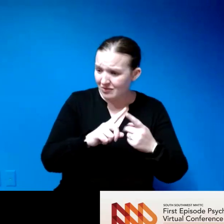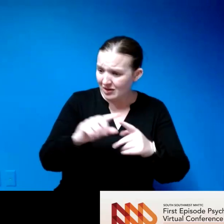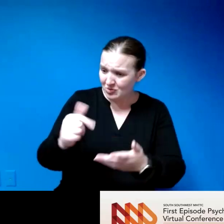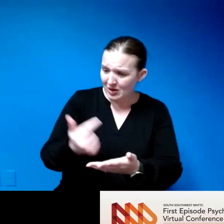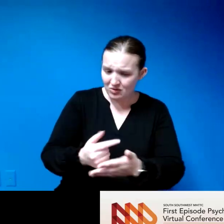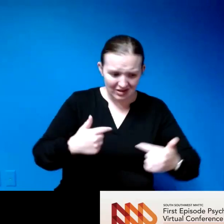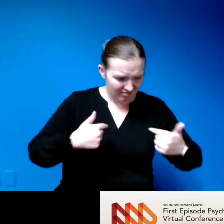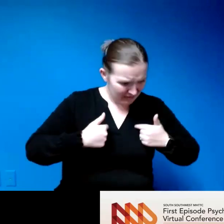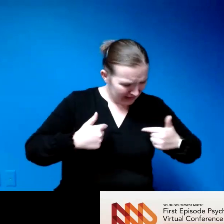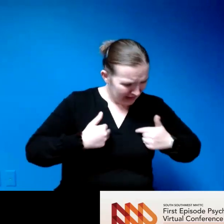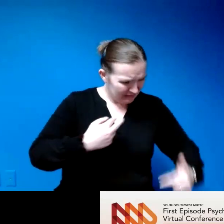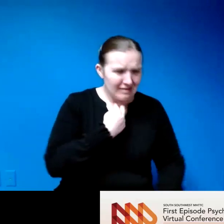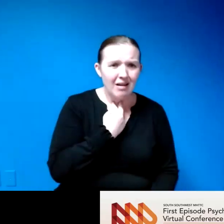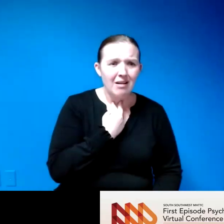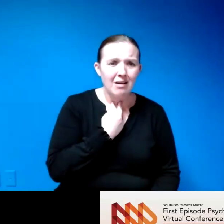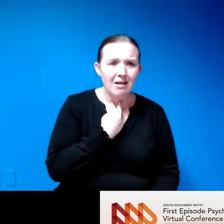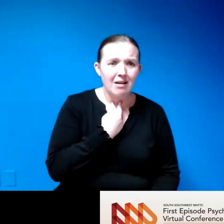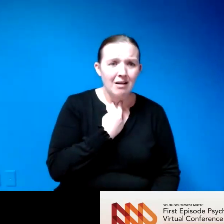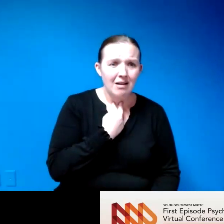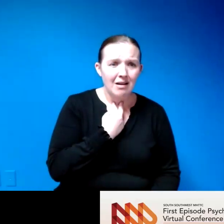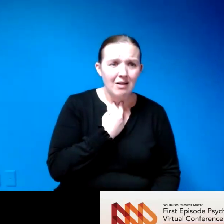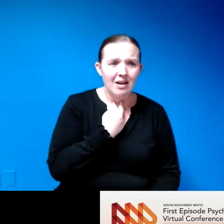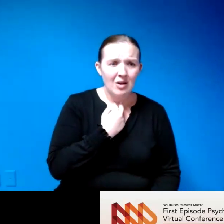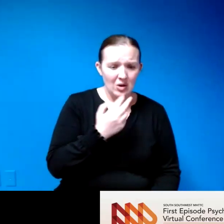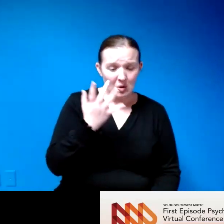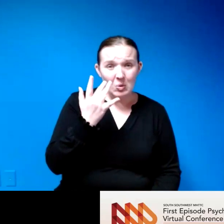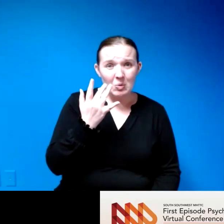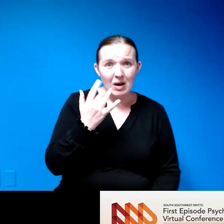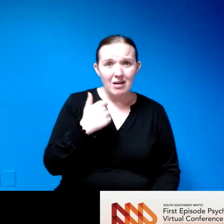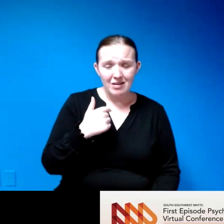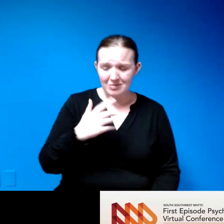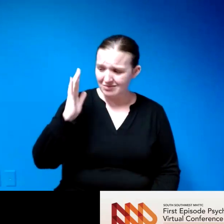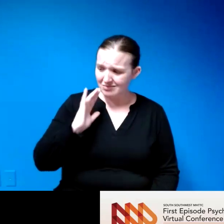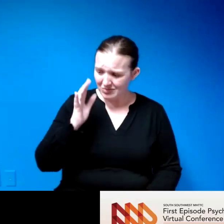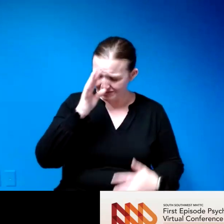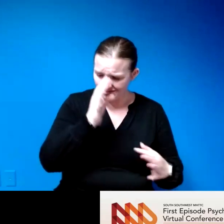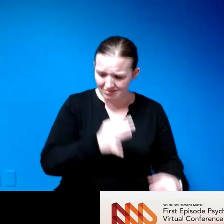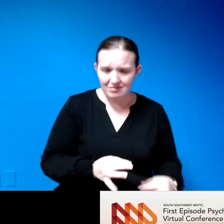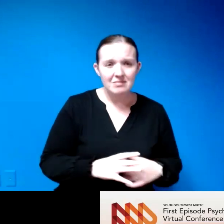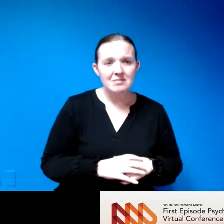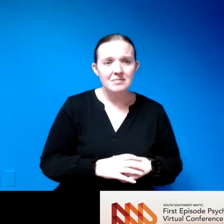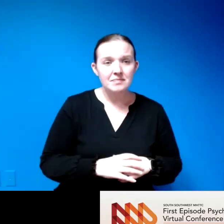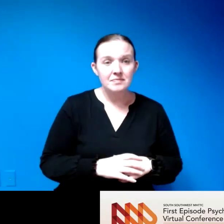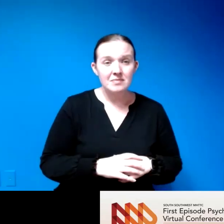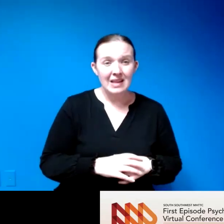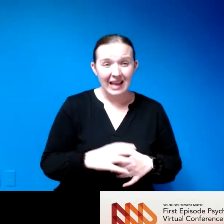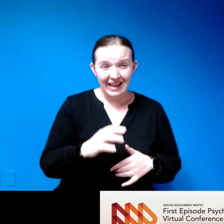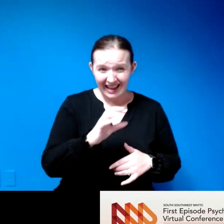still stuck. And it was because of a decision I made. And they carry